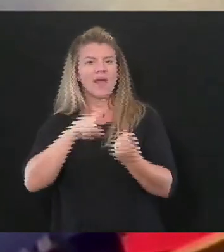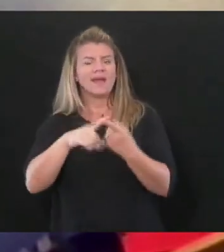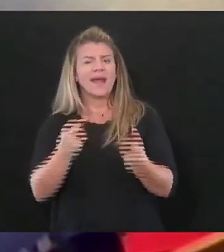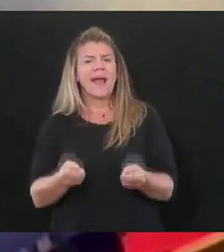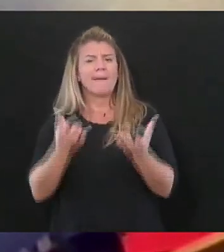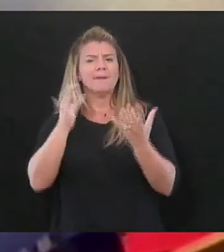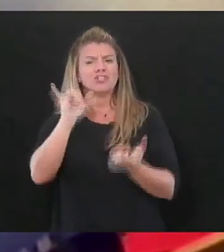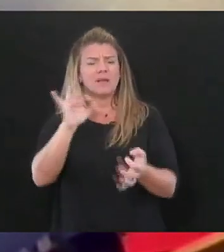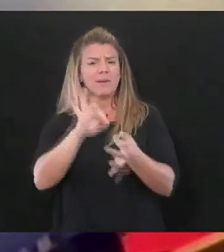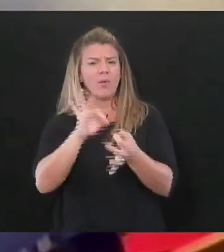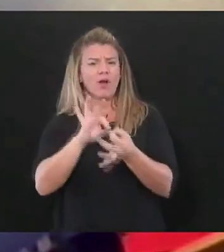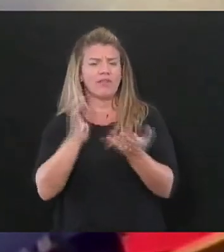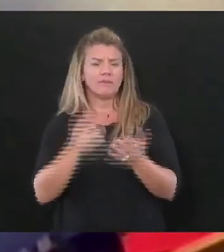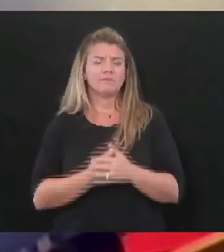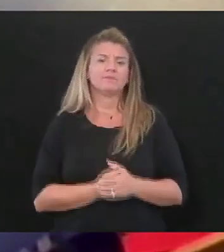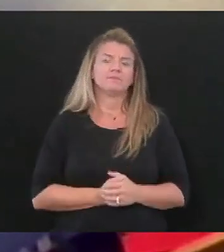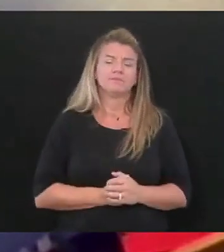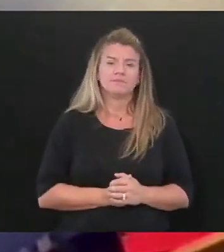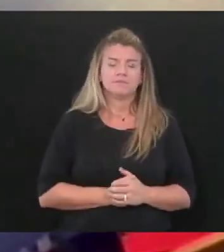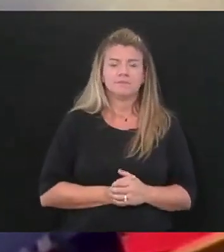the vouchers be? Thanks.